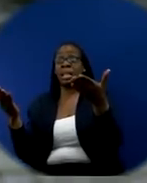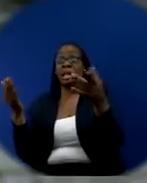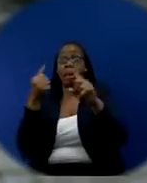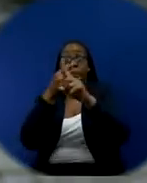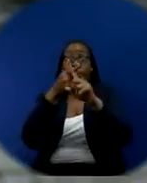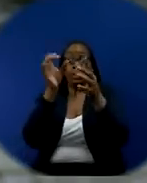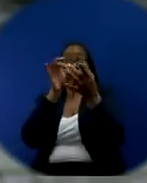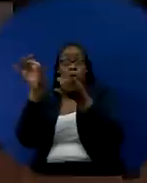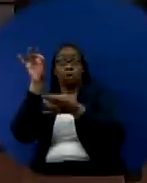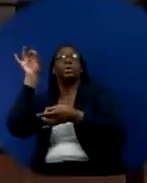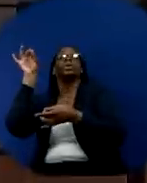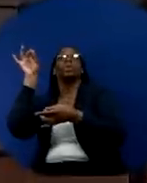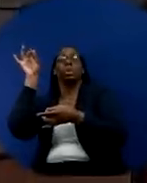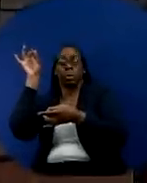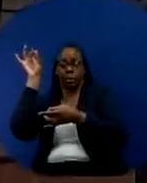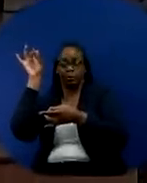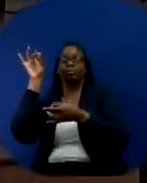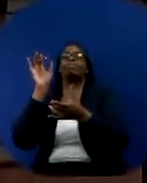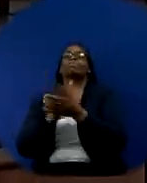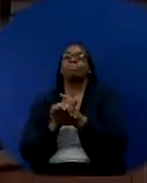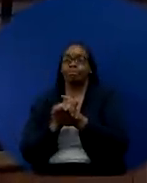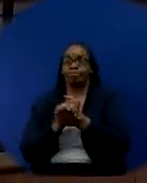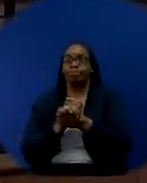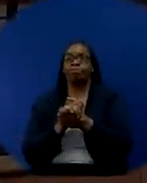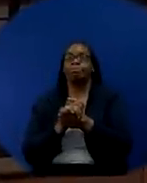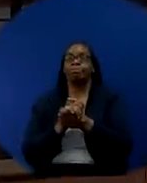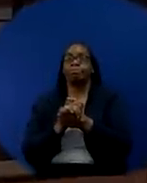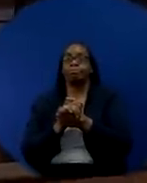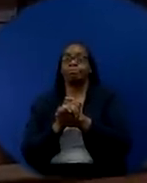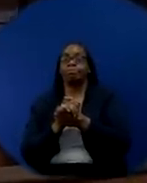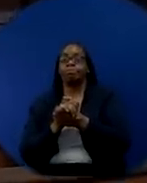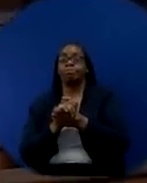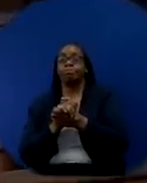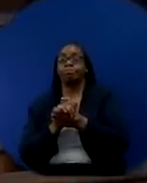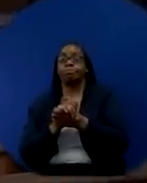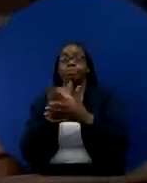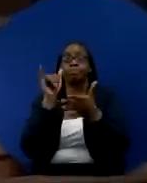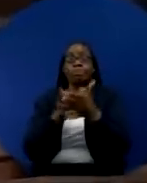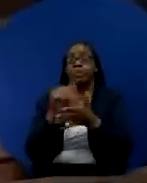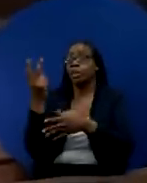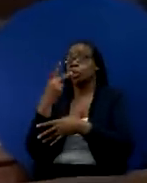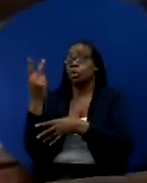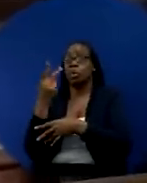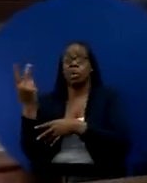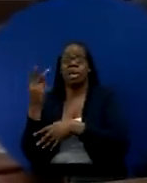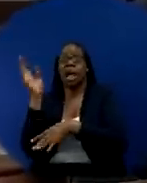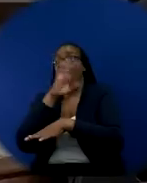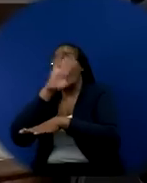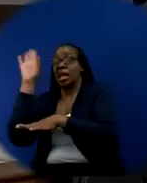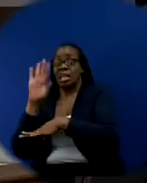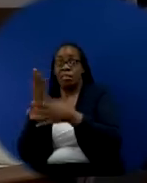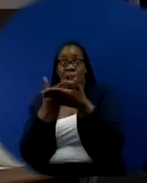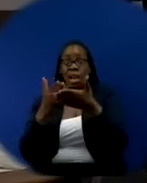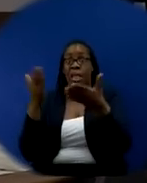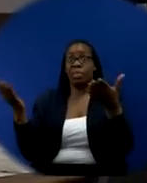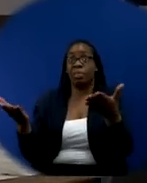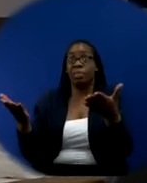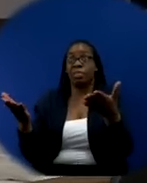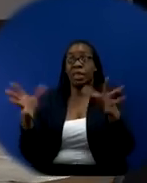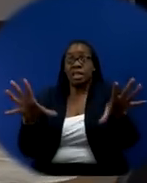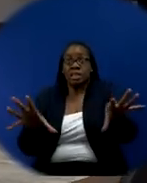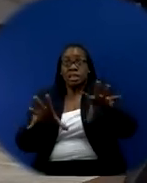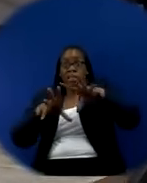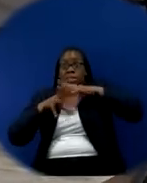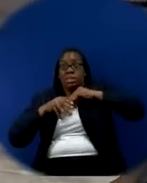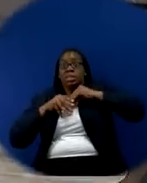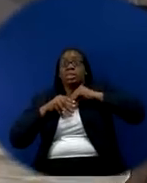soul. May I suggest on this Sunday afternoon that you and I must never let our possessions possess our souls.